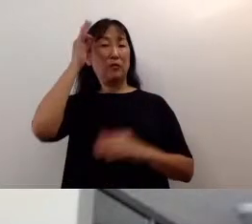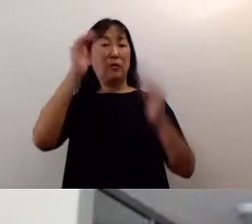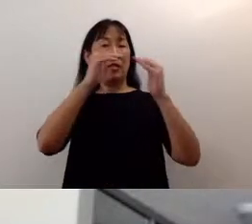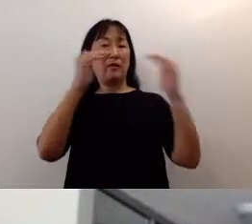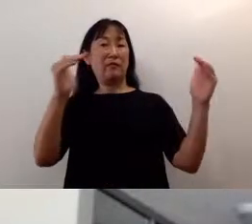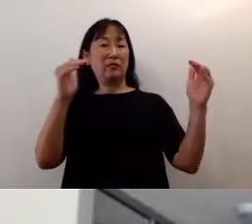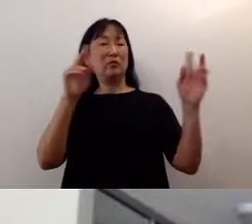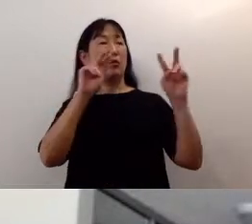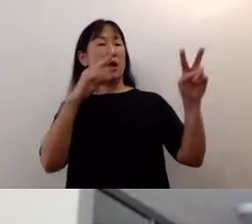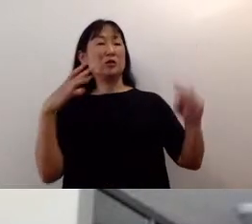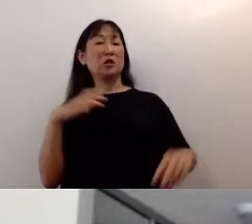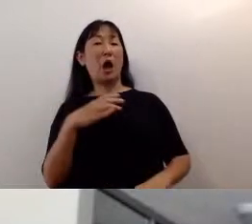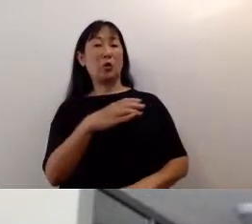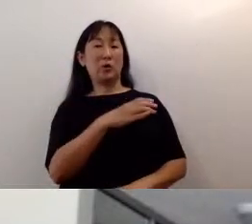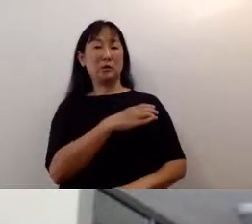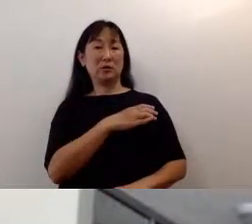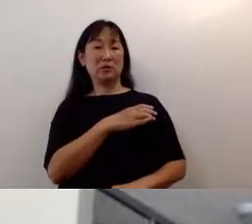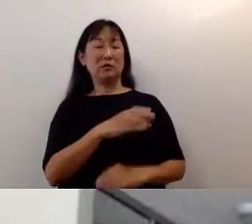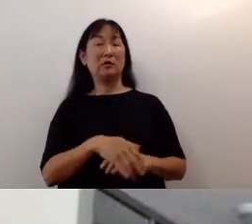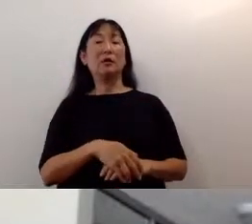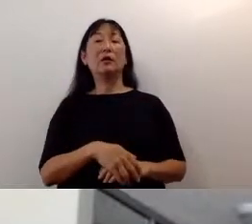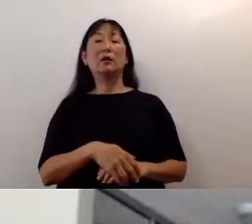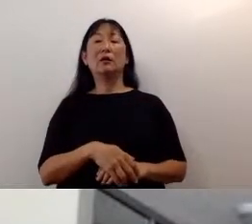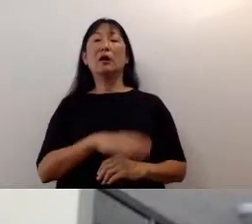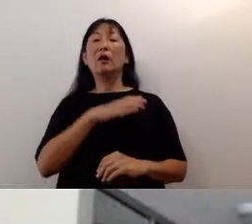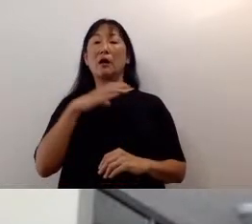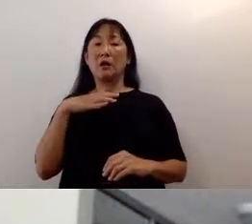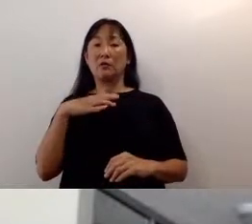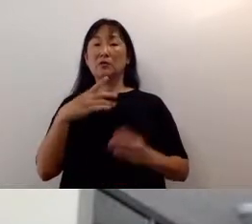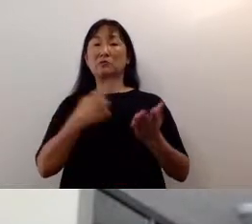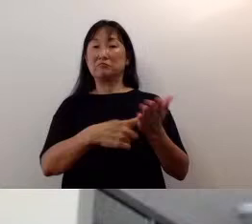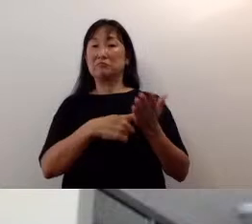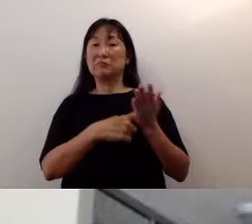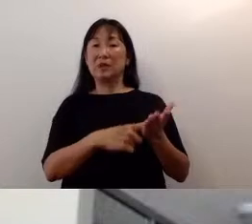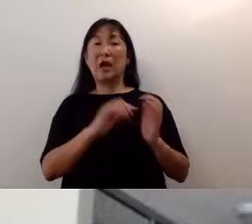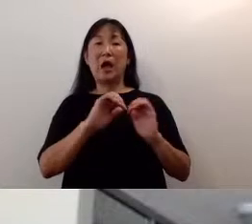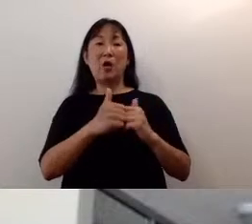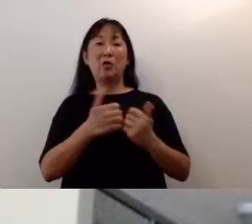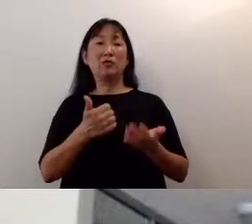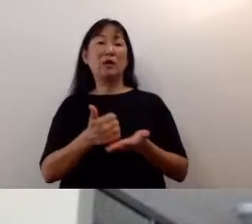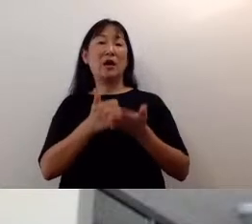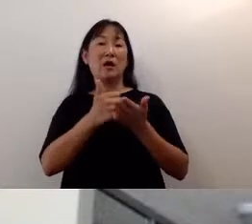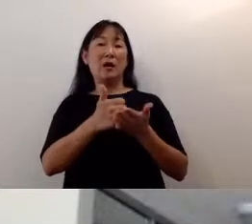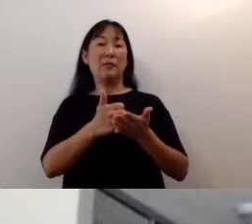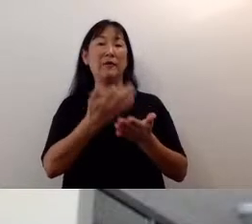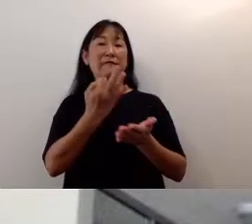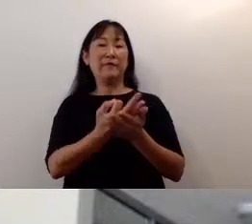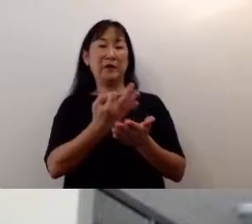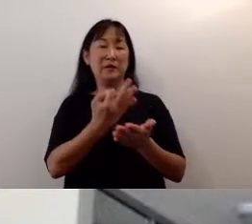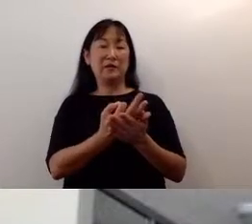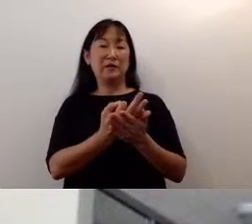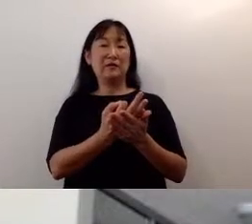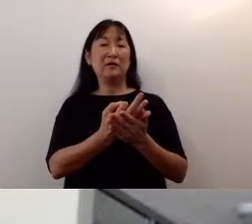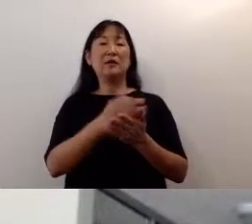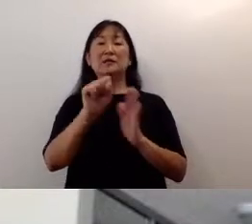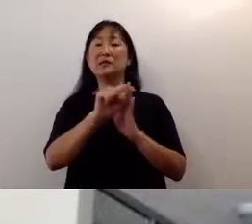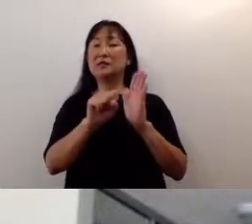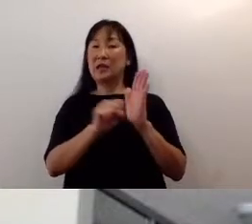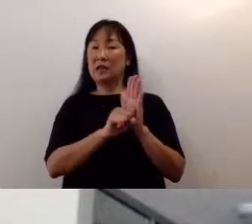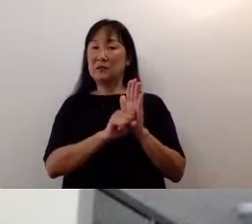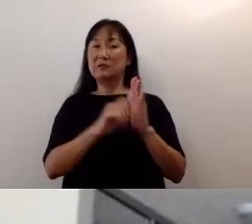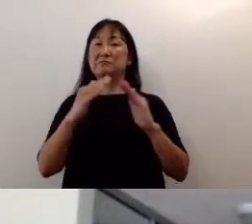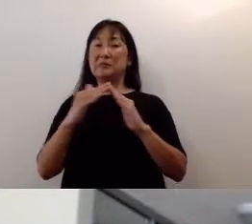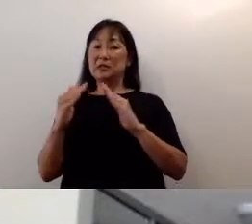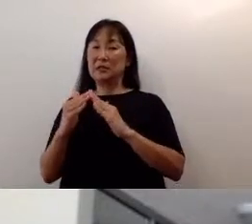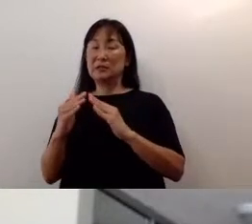does. Currently, they are discussing ways to make sure that it can help fund states and municipalities. And